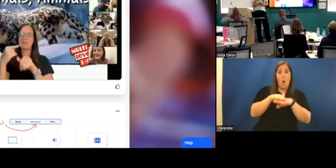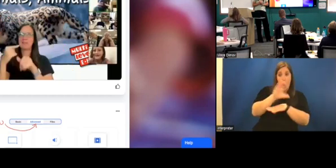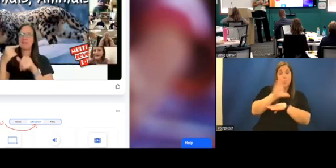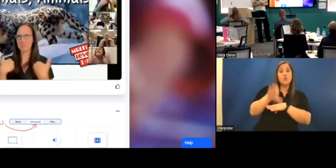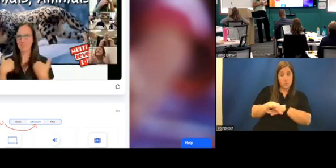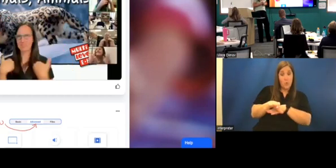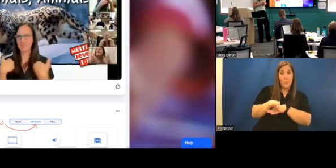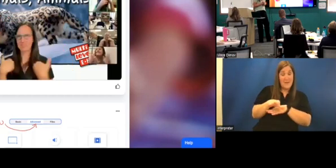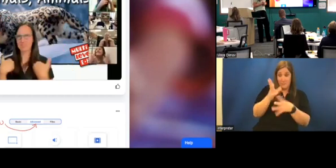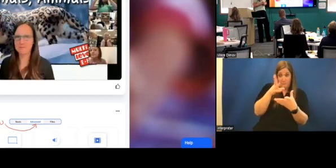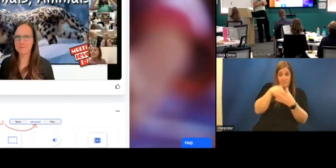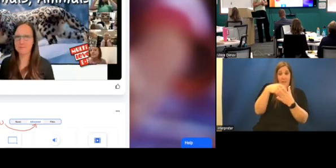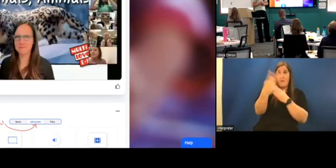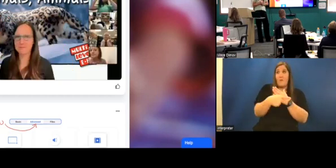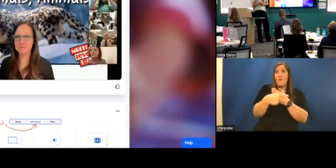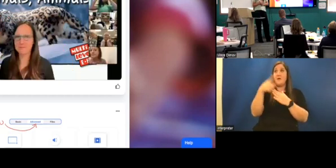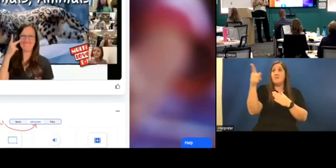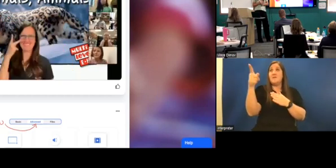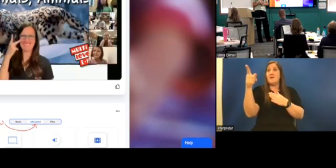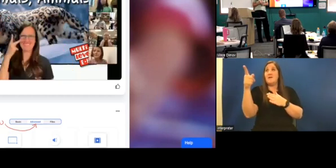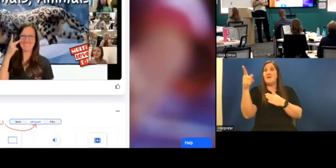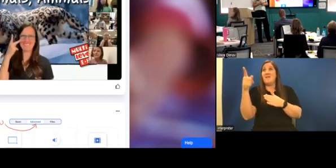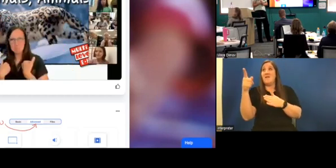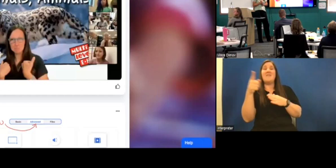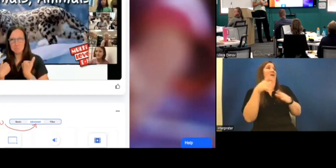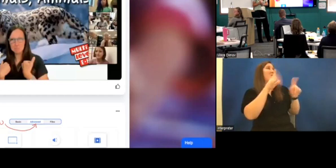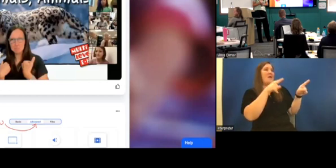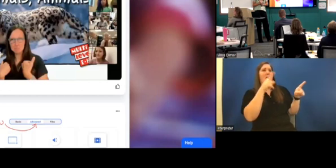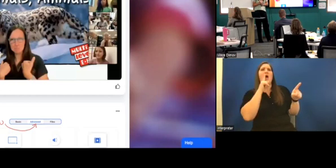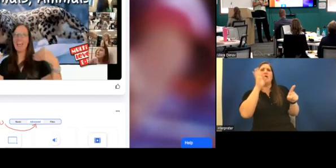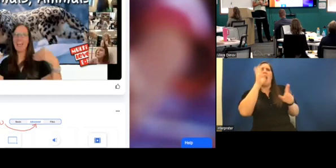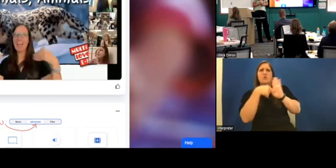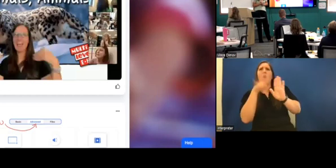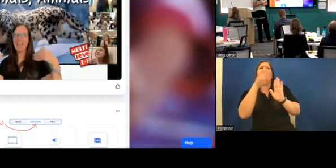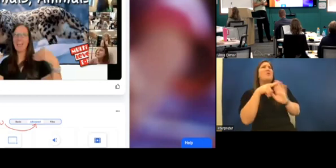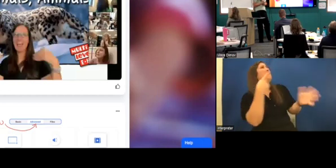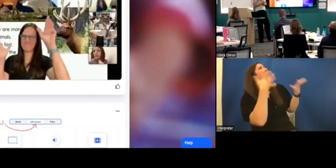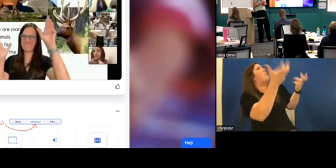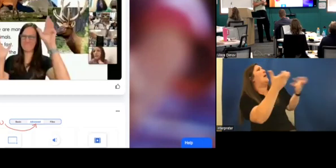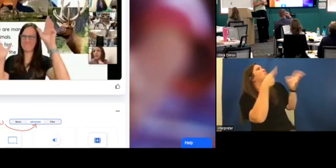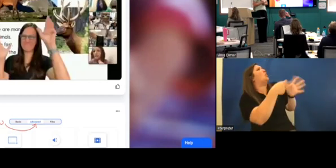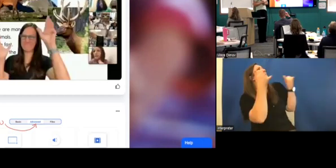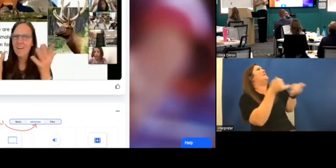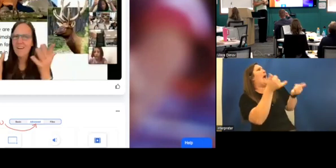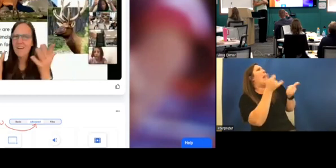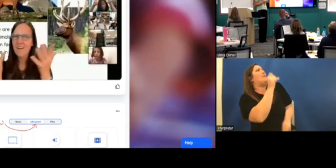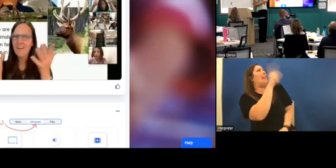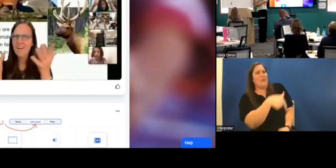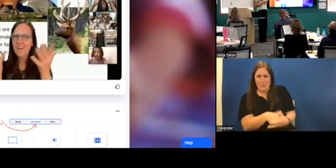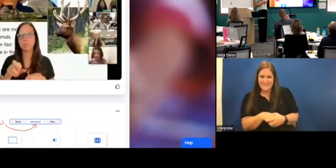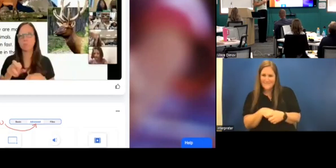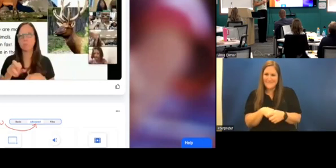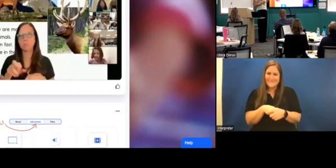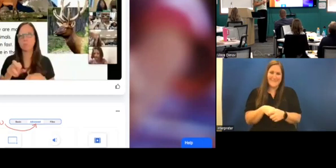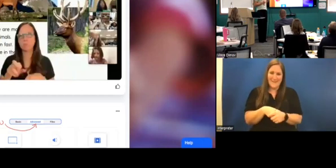Okay. It's right in Zoom. We keep asking, I'm sorry. No, you're fine. You're fine. You're fine. No, it's so fun.